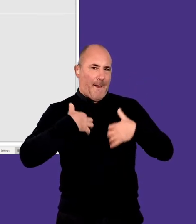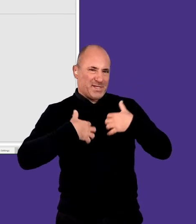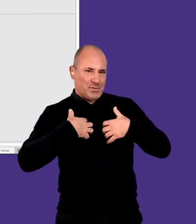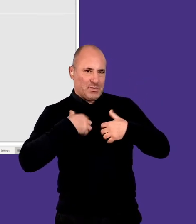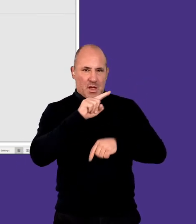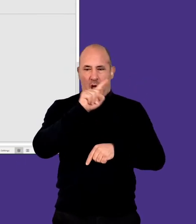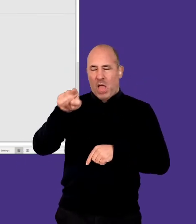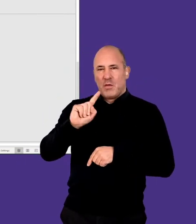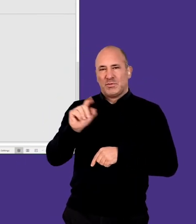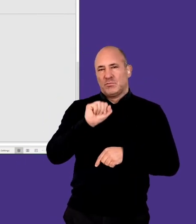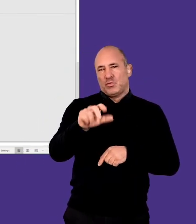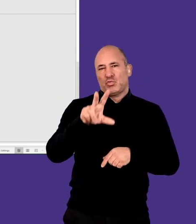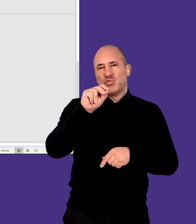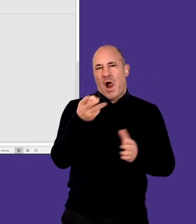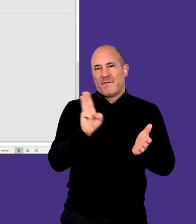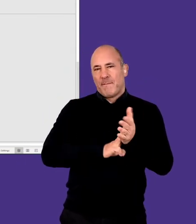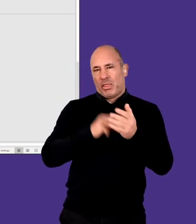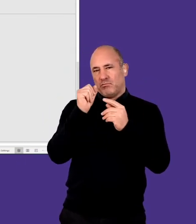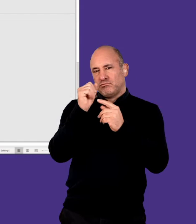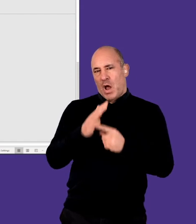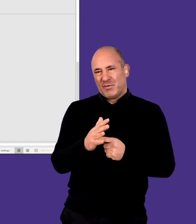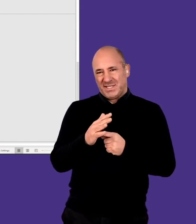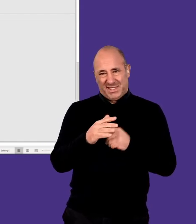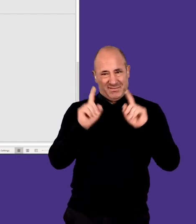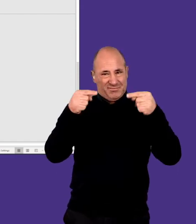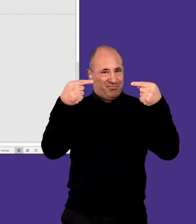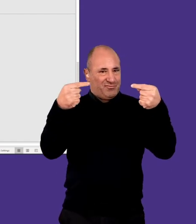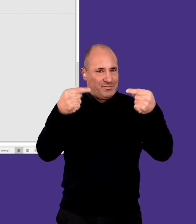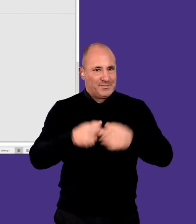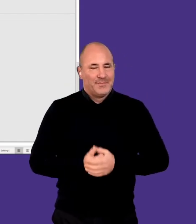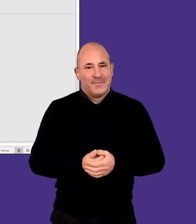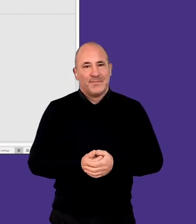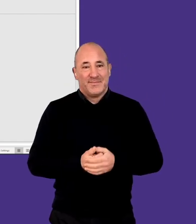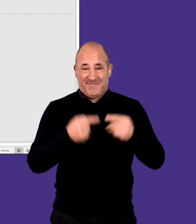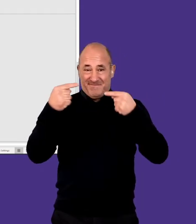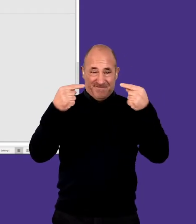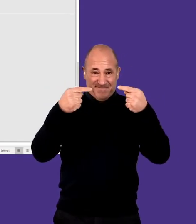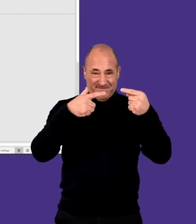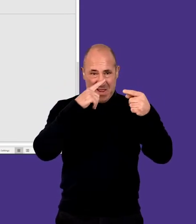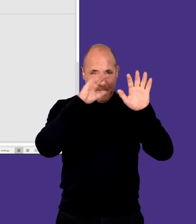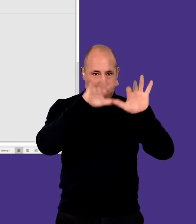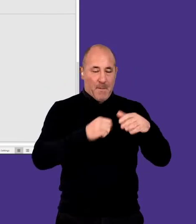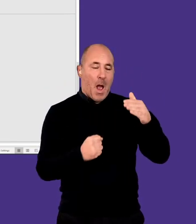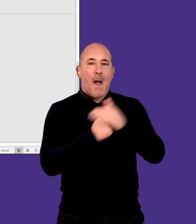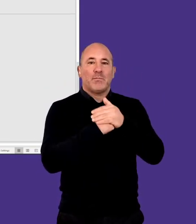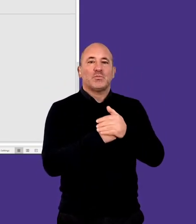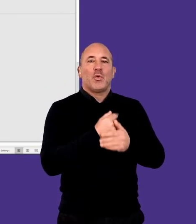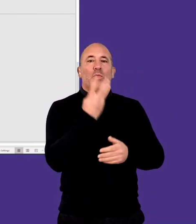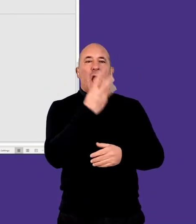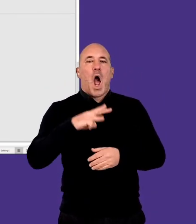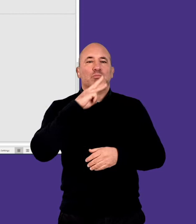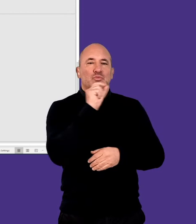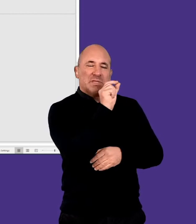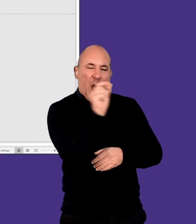ambition and the other labelled Your 12-month priorities. For each of these boxes, you will have 300